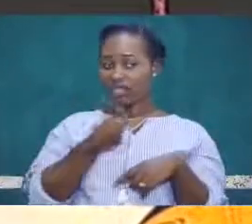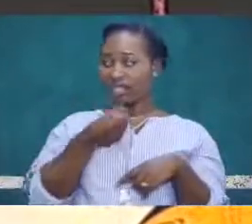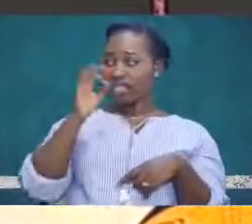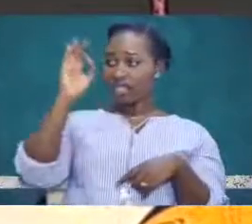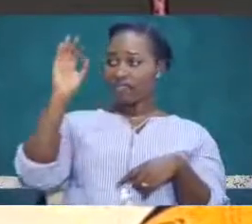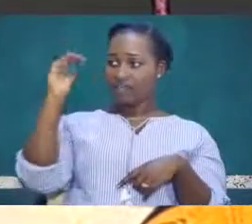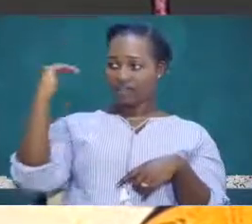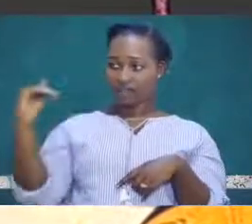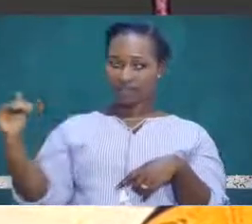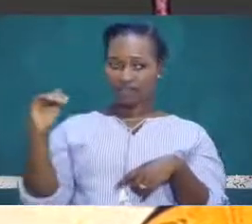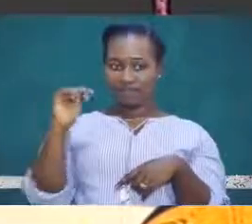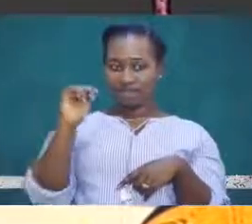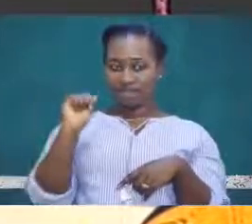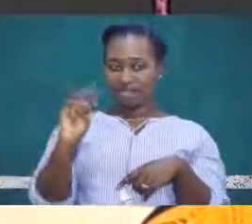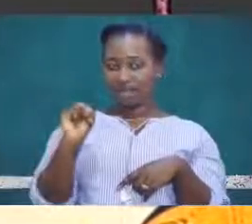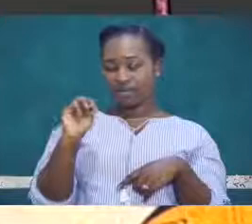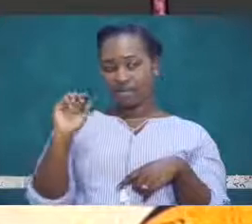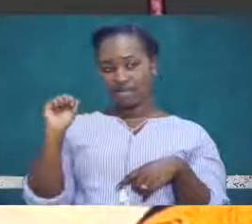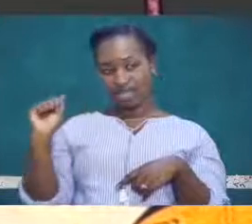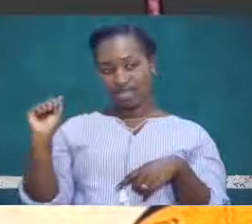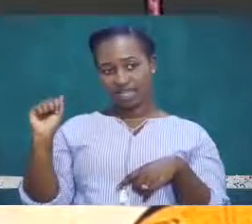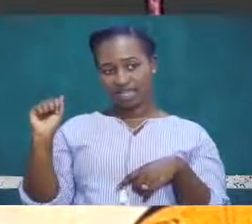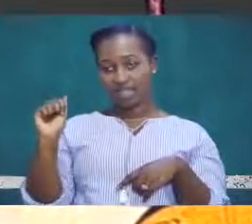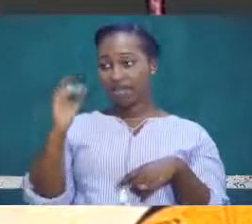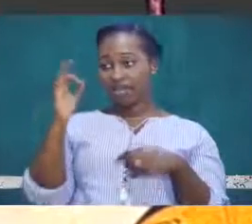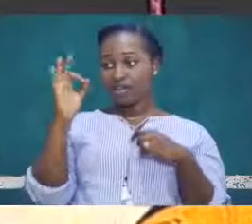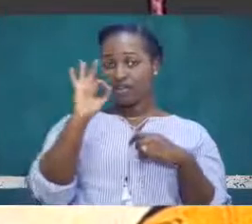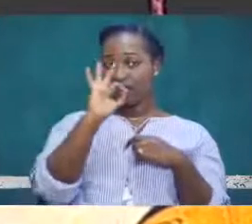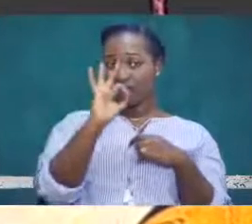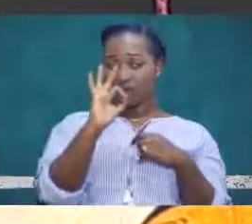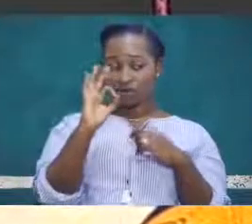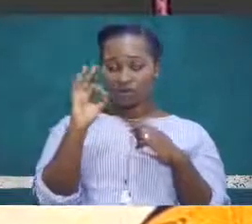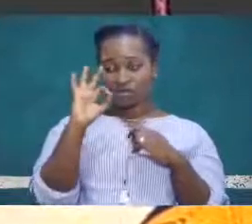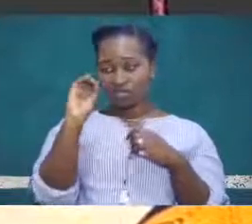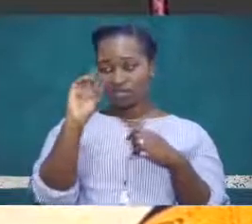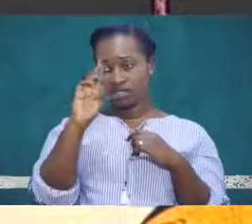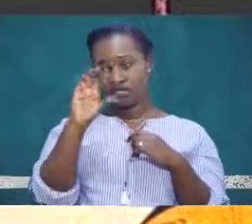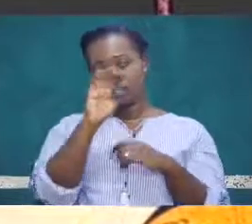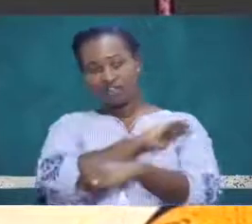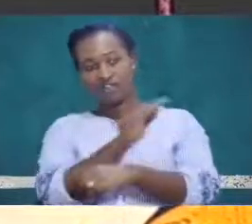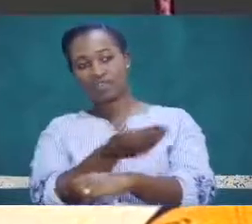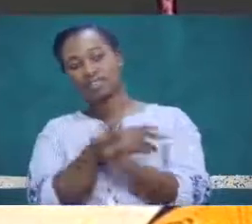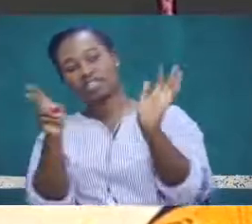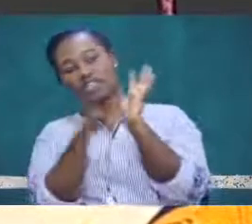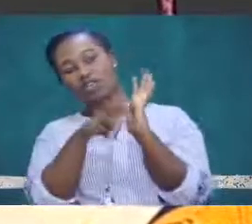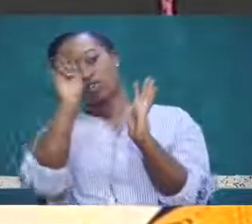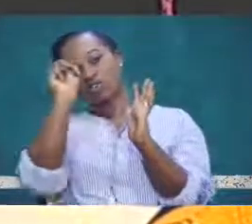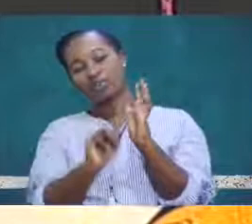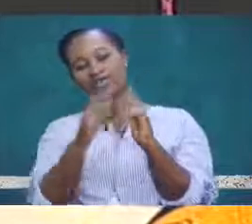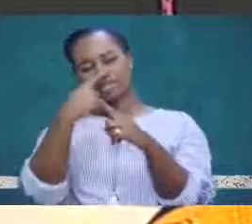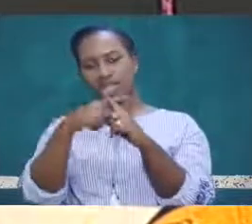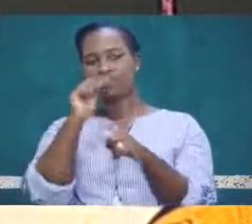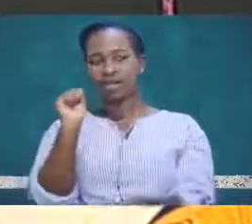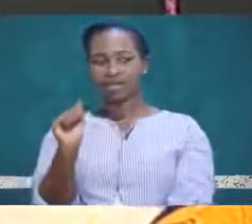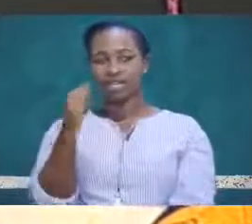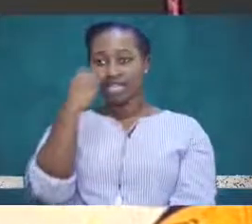then MA. I hope you know how to use it. Force is equal to mass times acceleration.